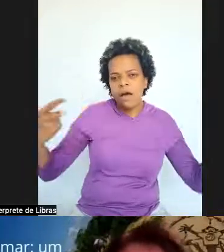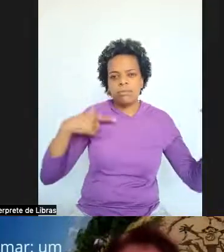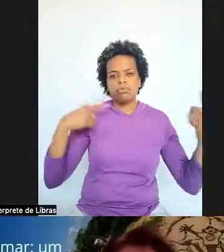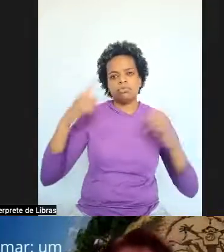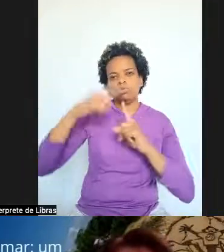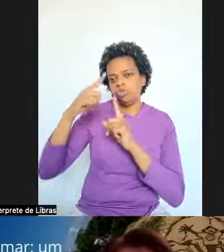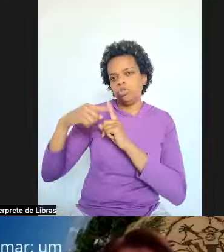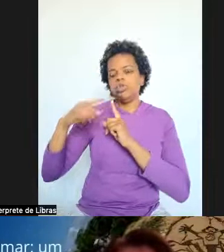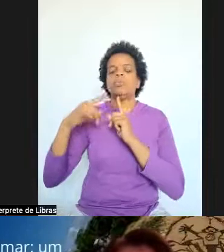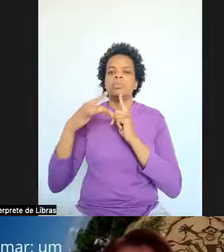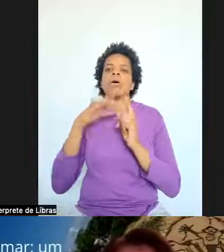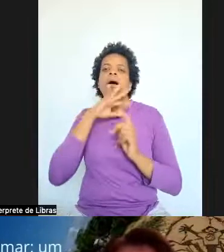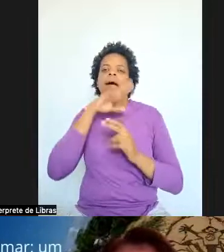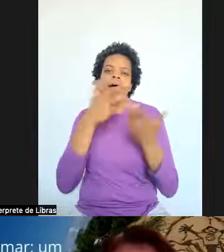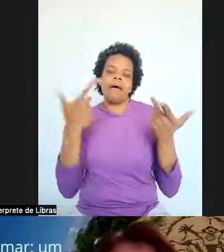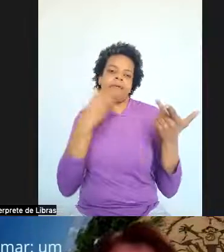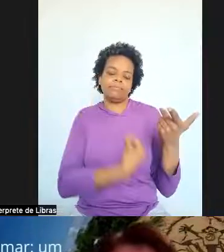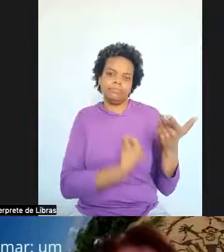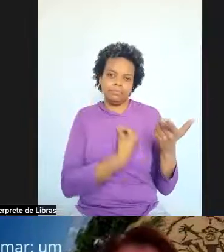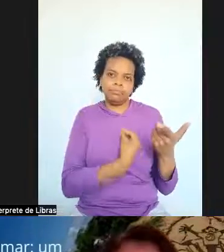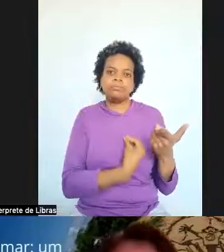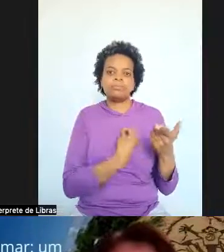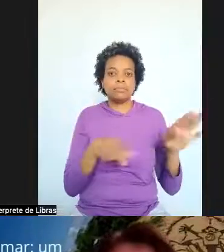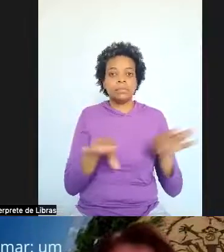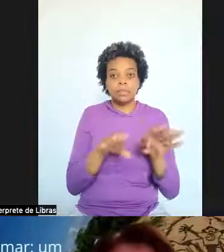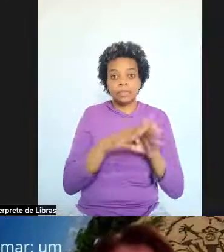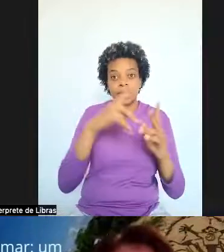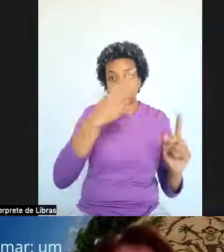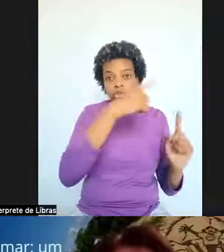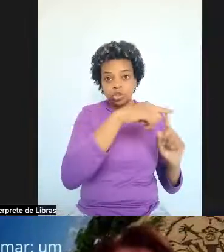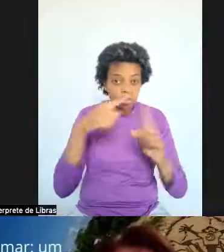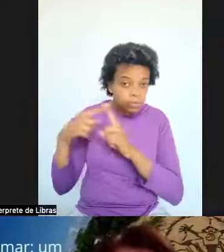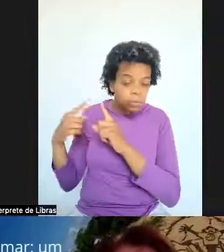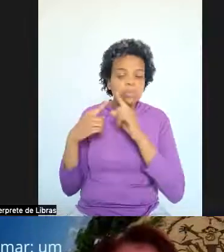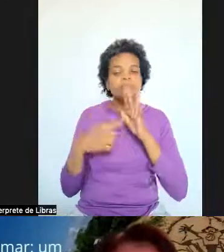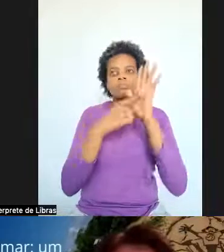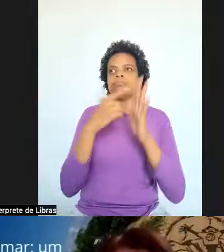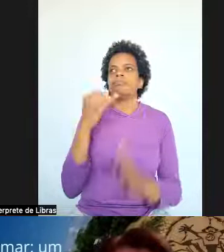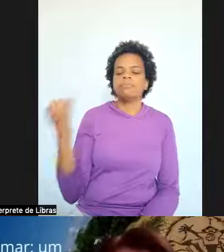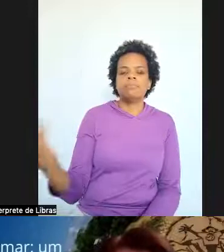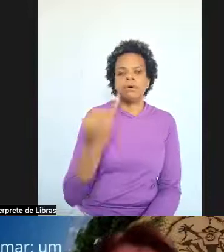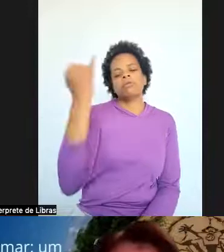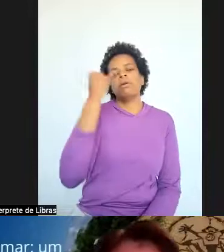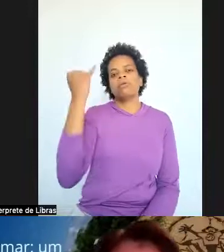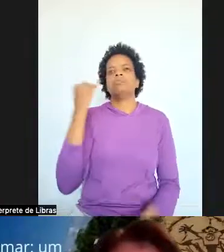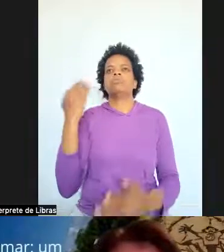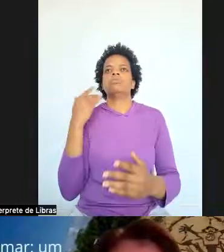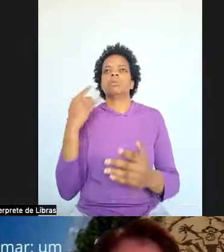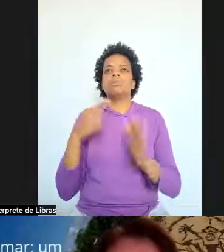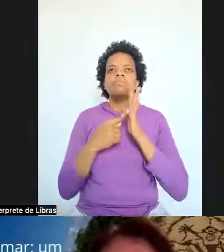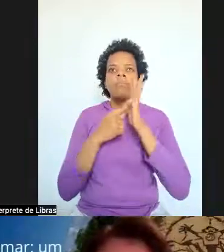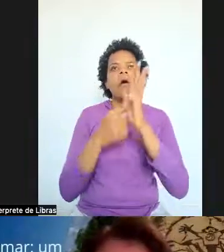encompassing also a diversity of species that also living in this environment. Those are iconic